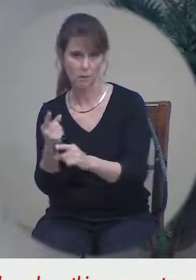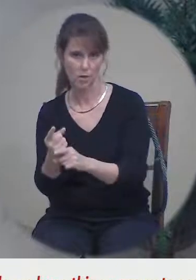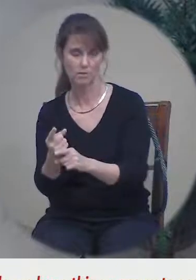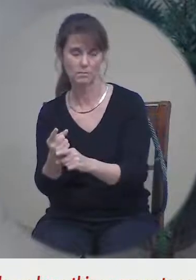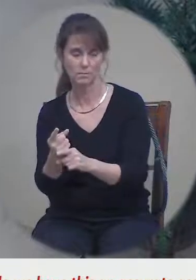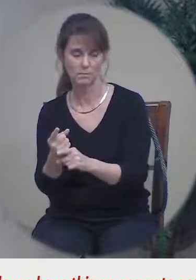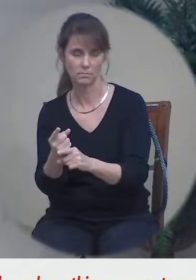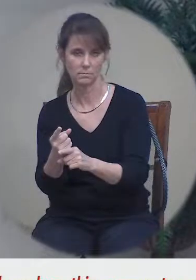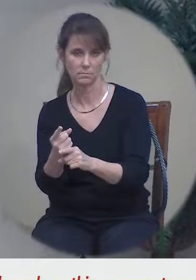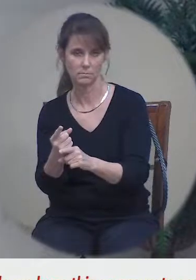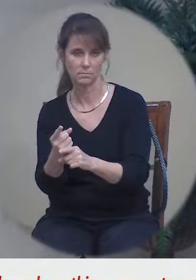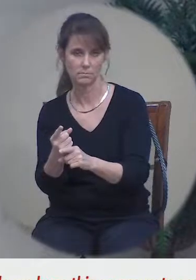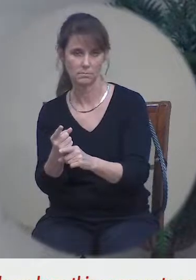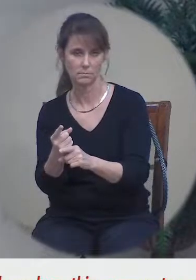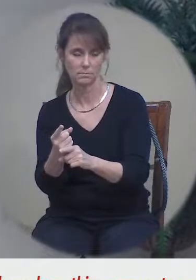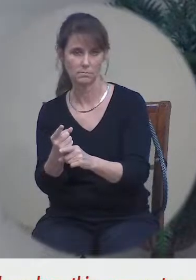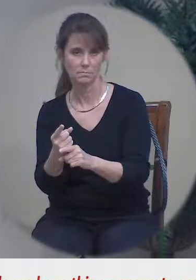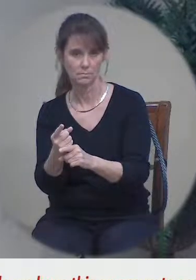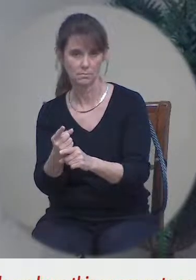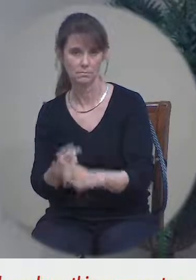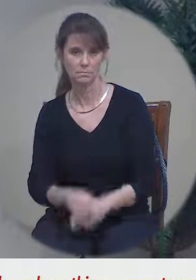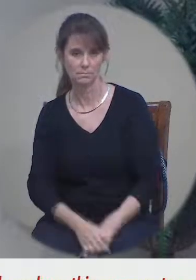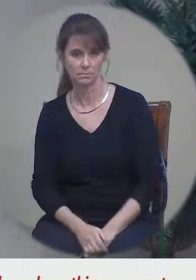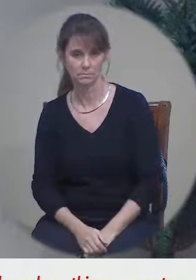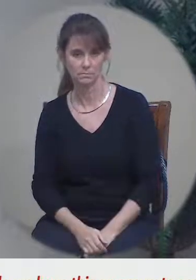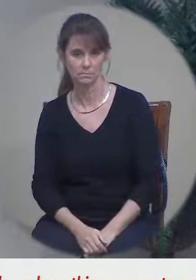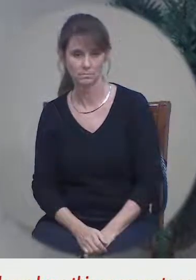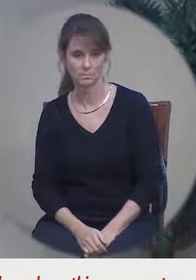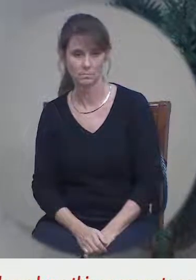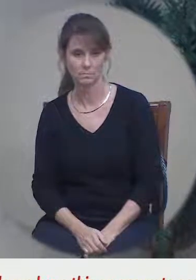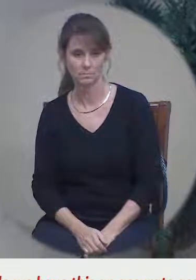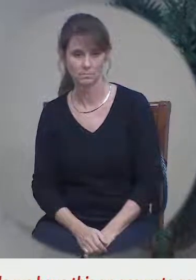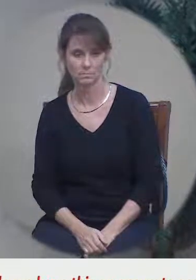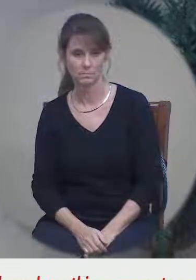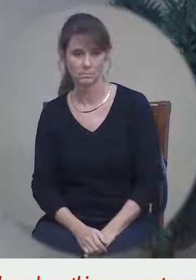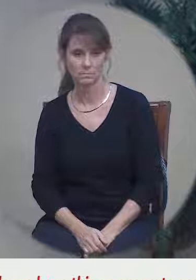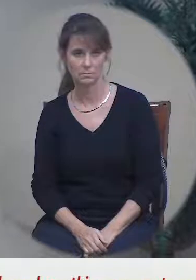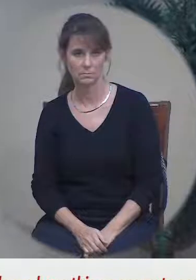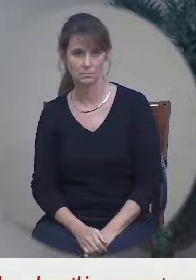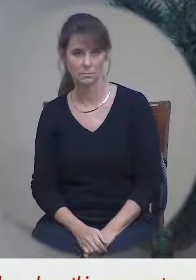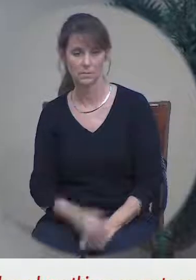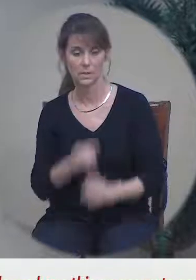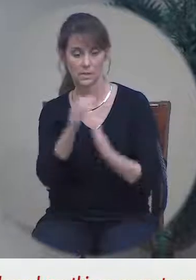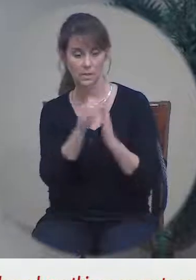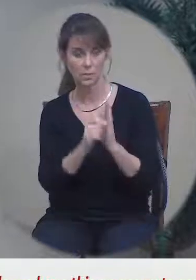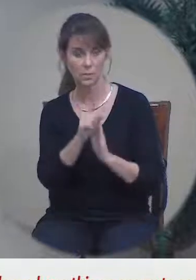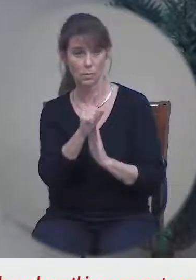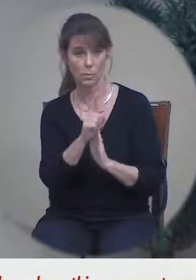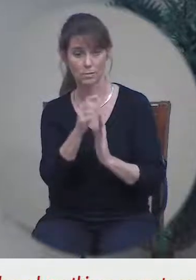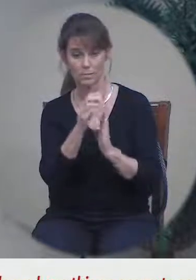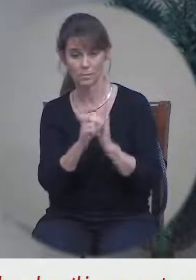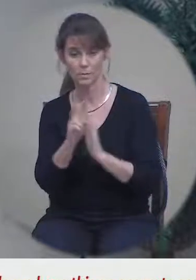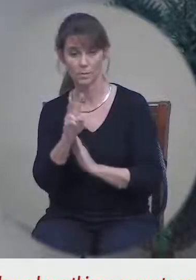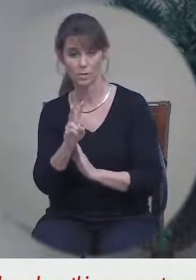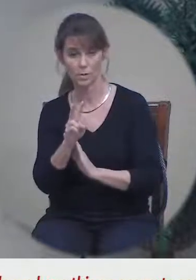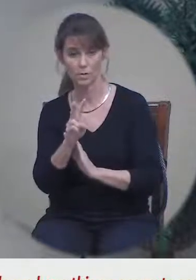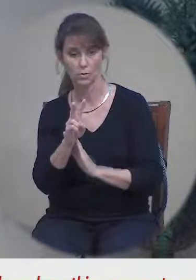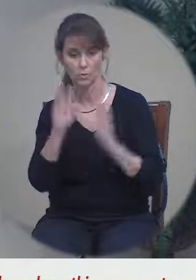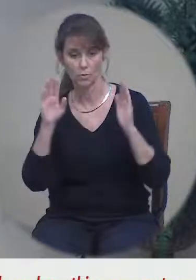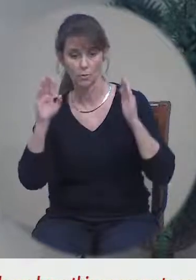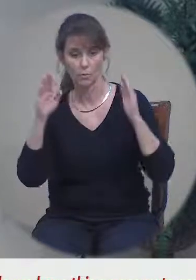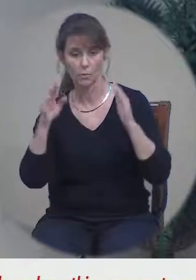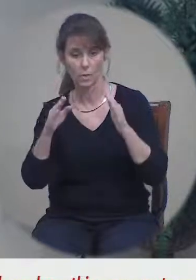So he's like nobody else. But really the focus of chapters 1 and 2 set up this contrast. I mean, you've got